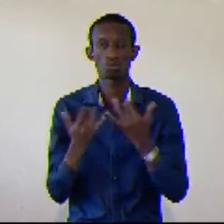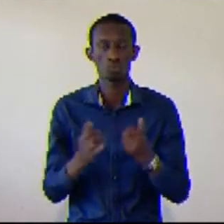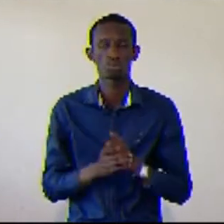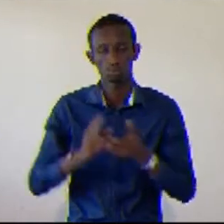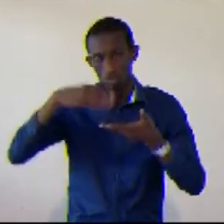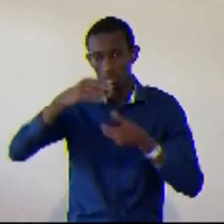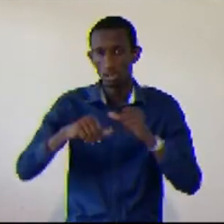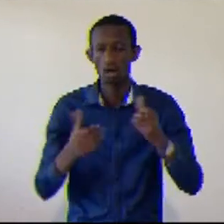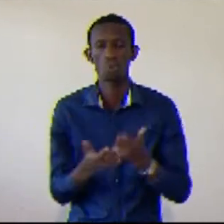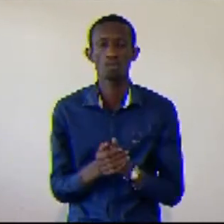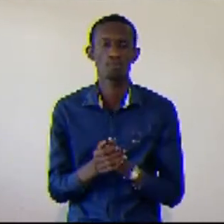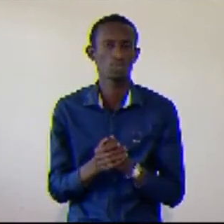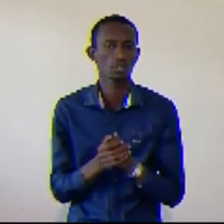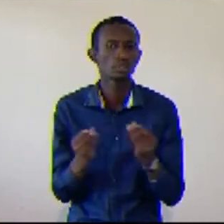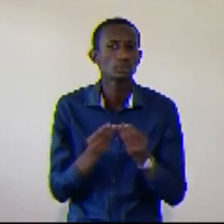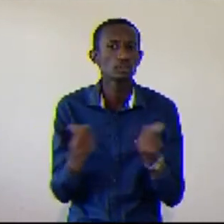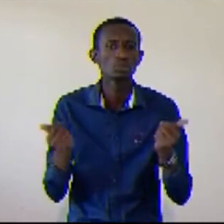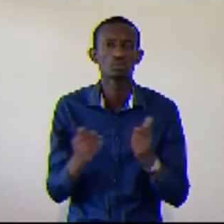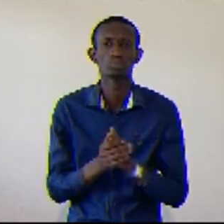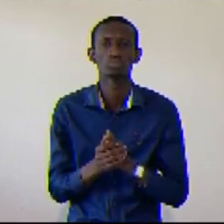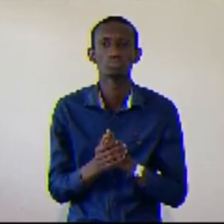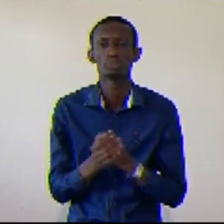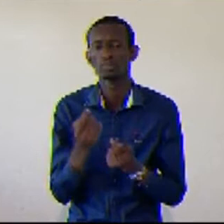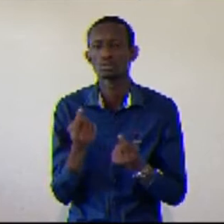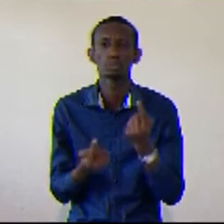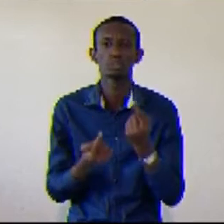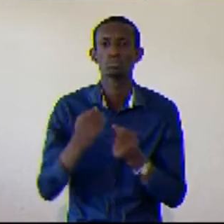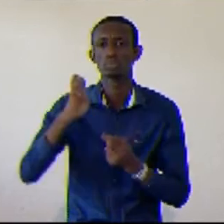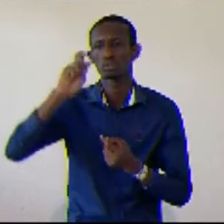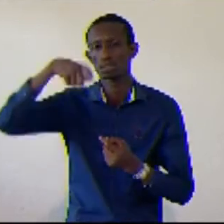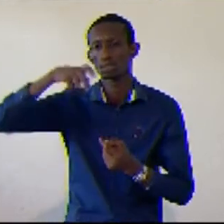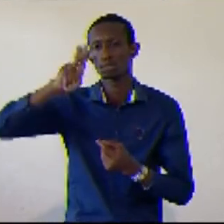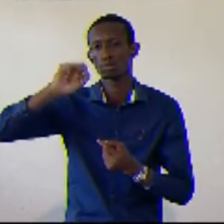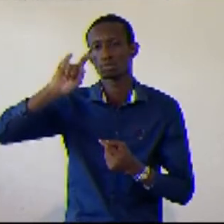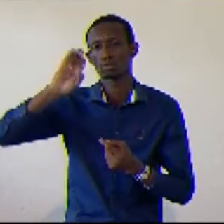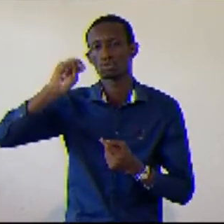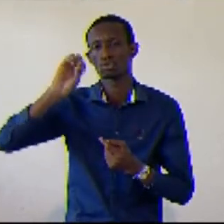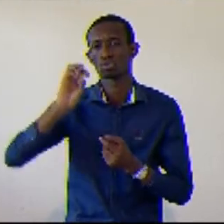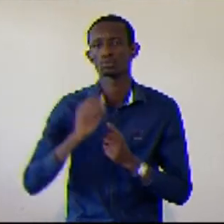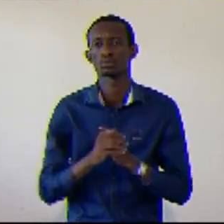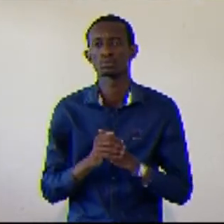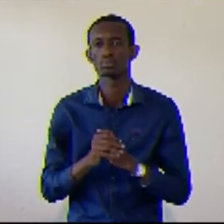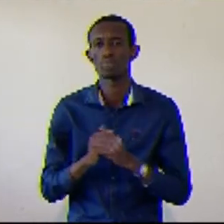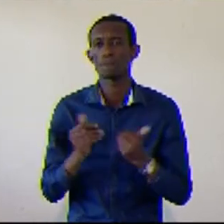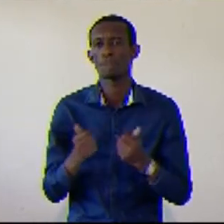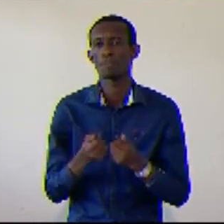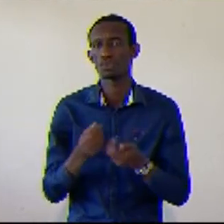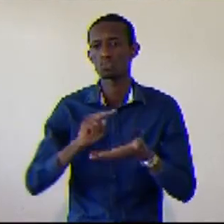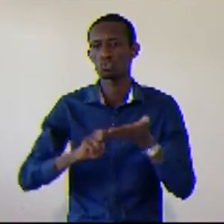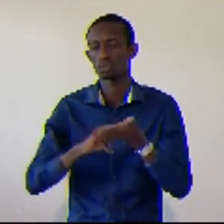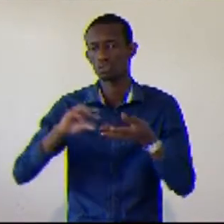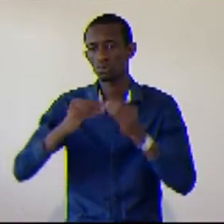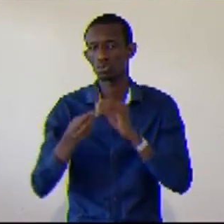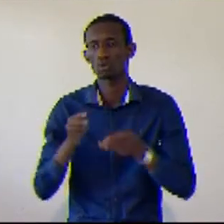equations. Somehow you can qualify them difficult equation, but not impossible to be solved.